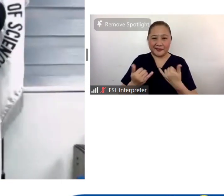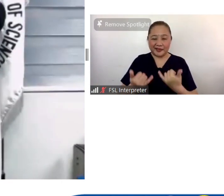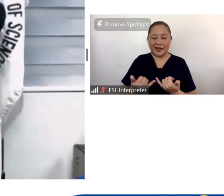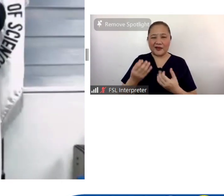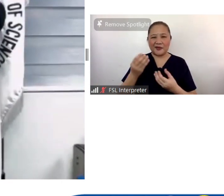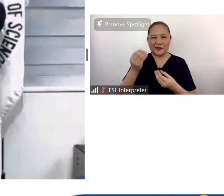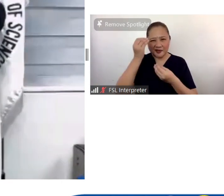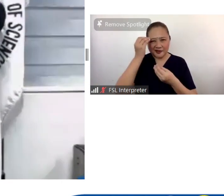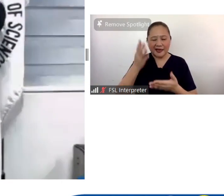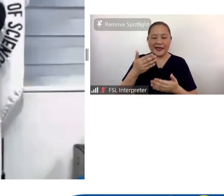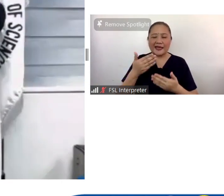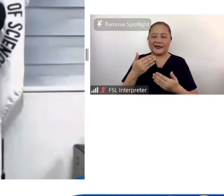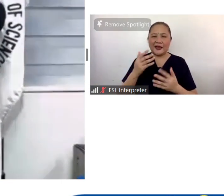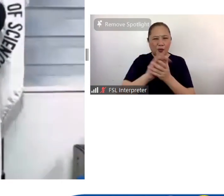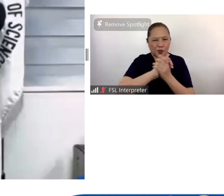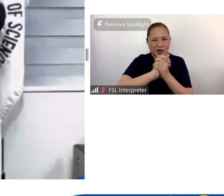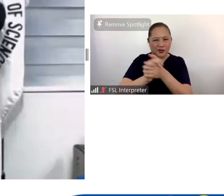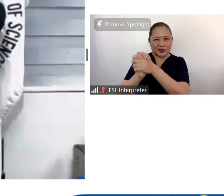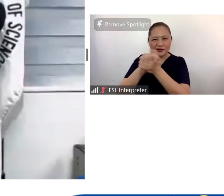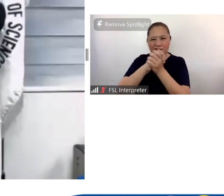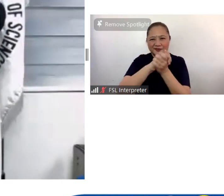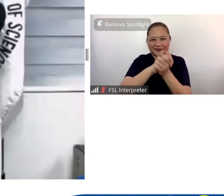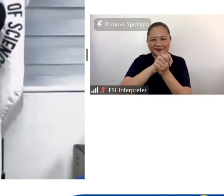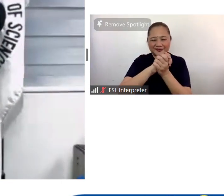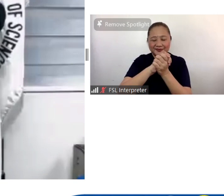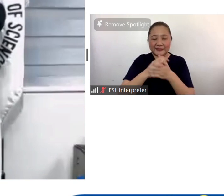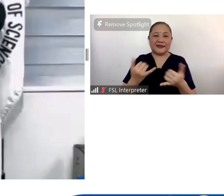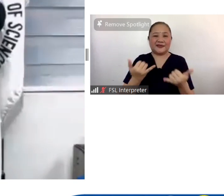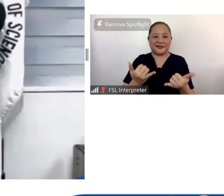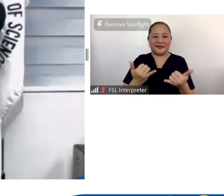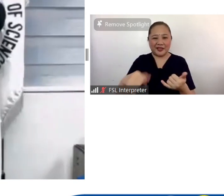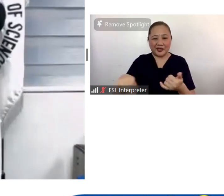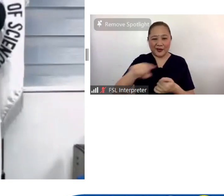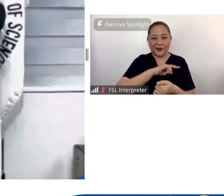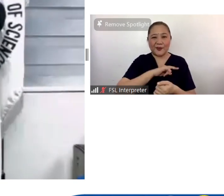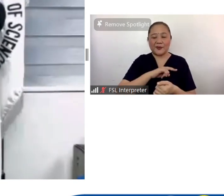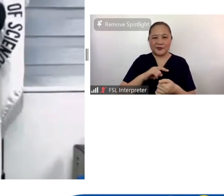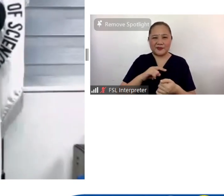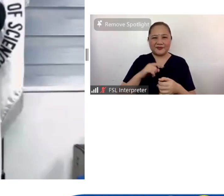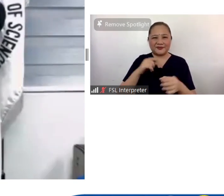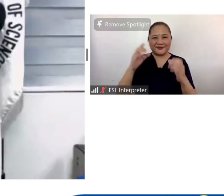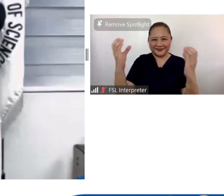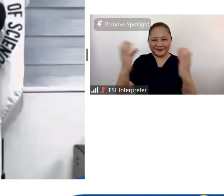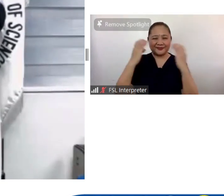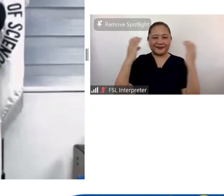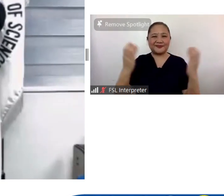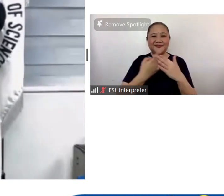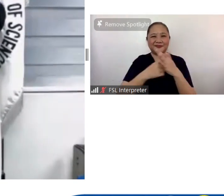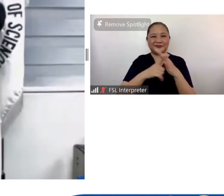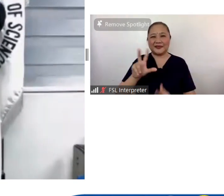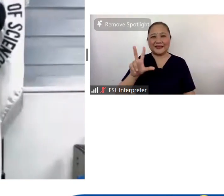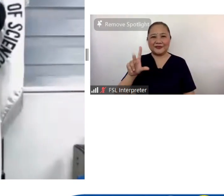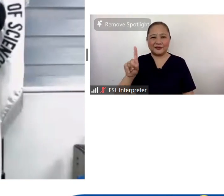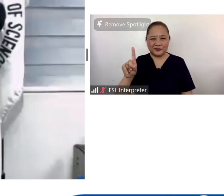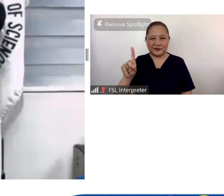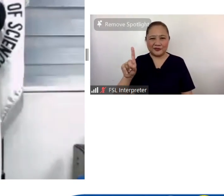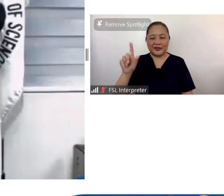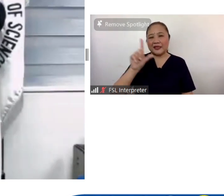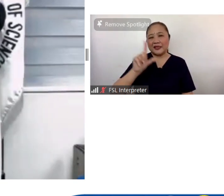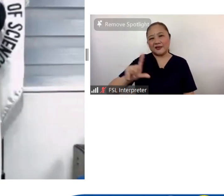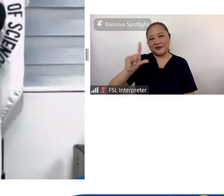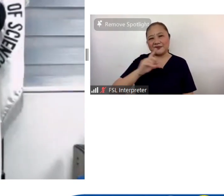warmest congratulations to all present today as we celebrate the start of the 31st Library